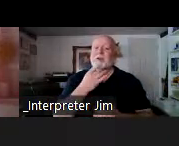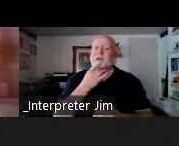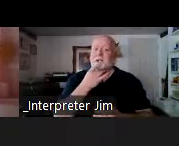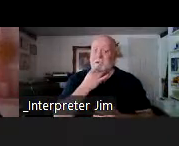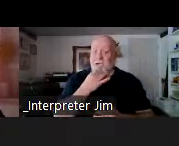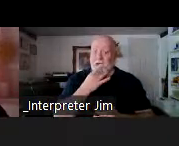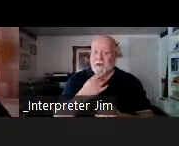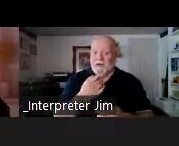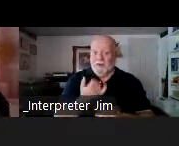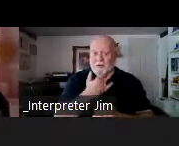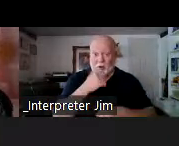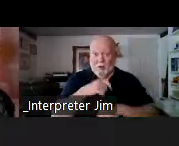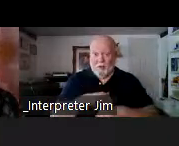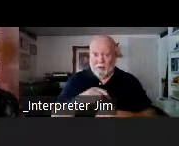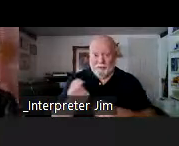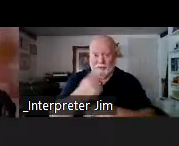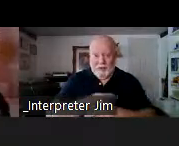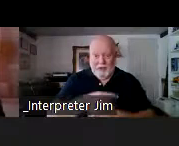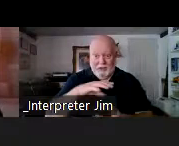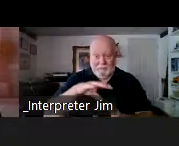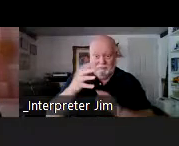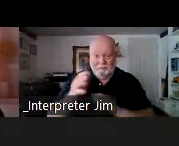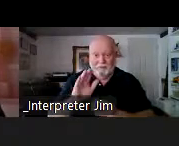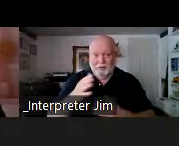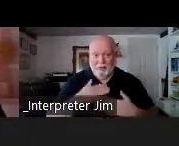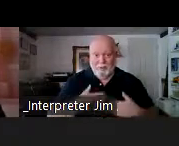And then